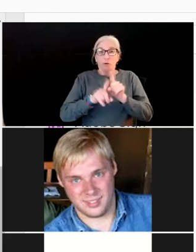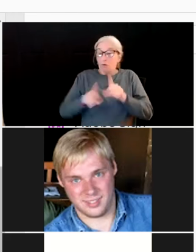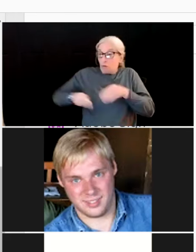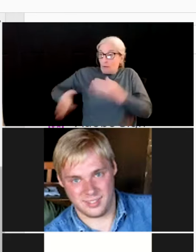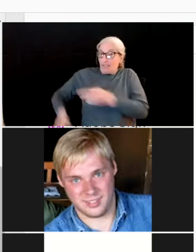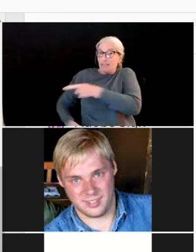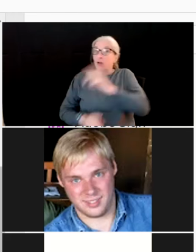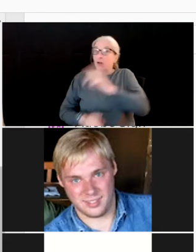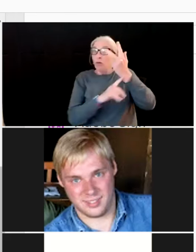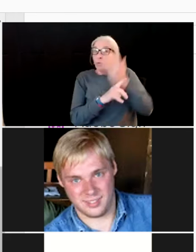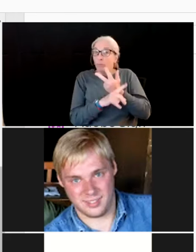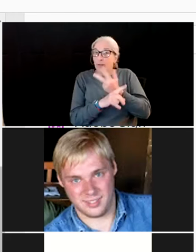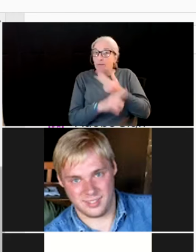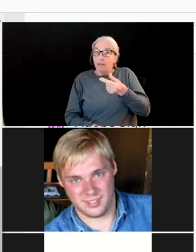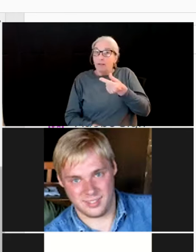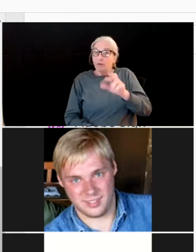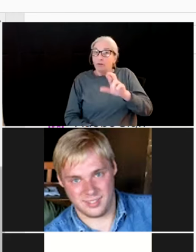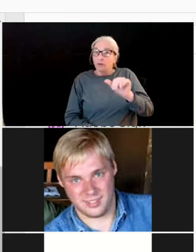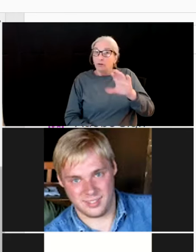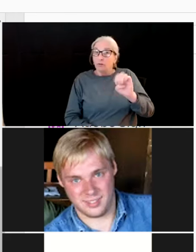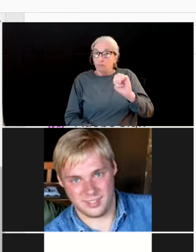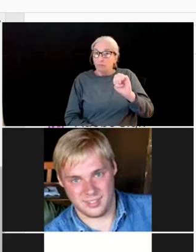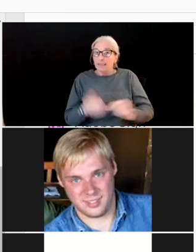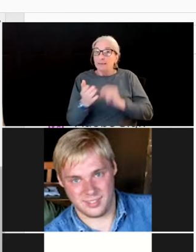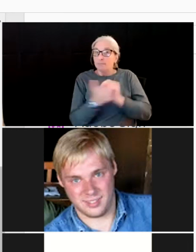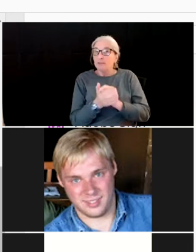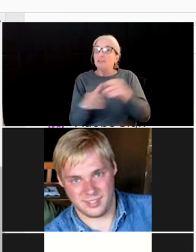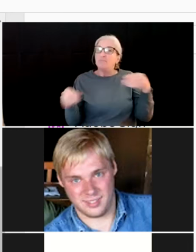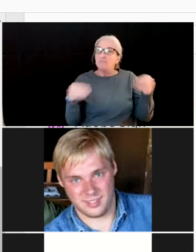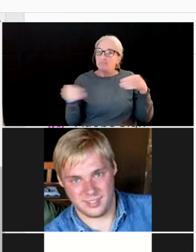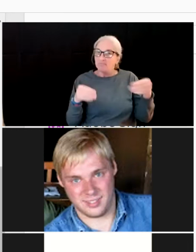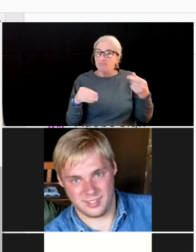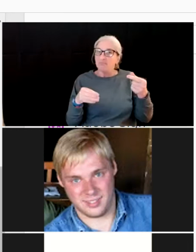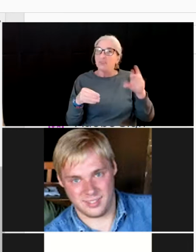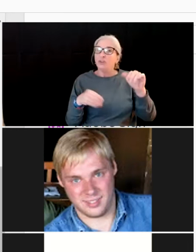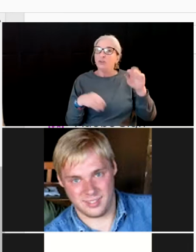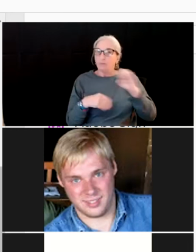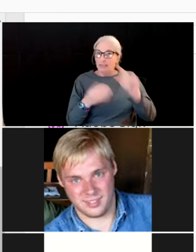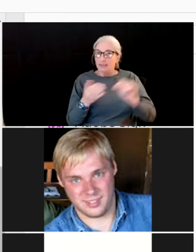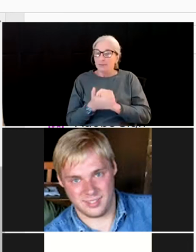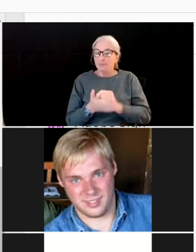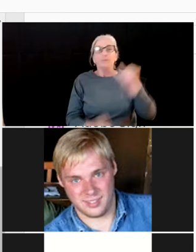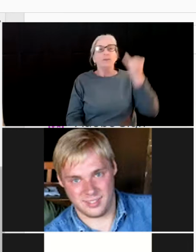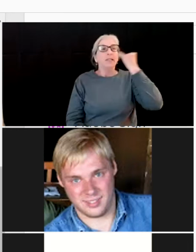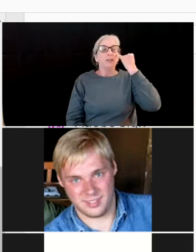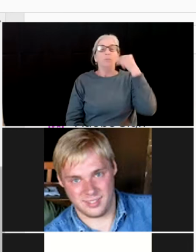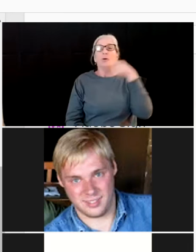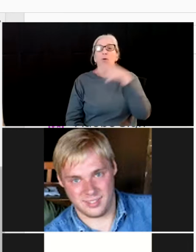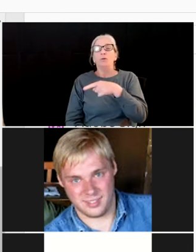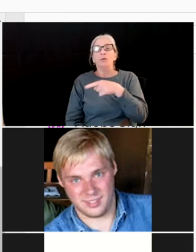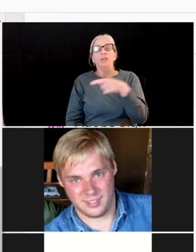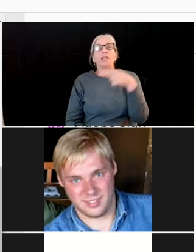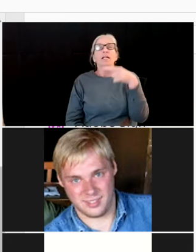So let's say, for example, somebody uses their 9th trial work period month in September of